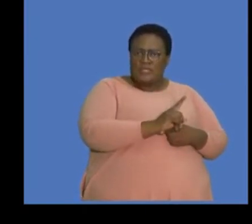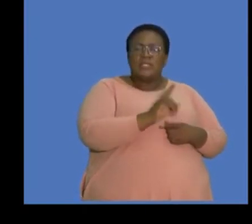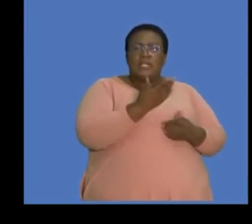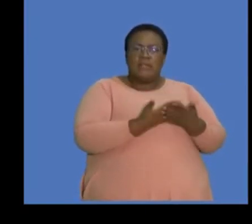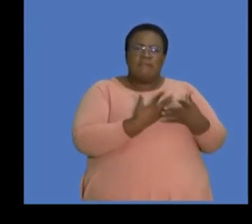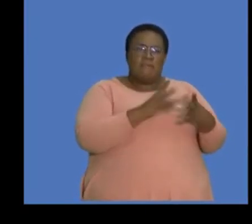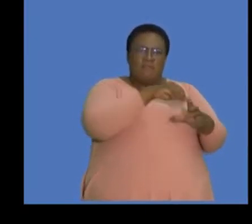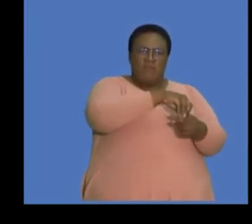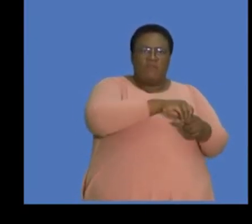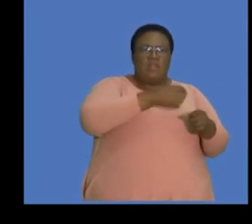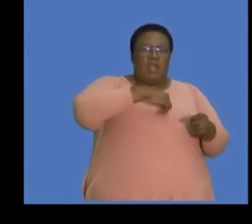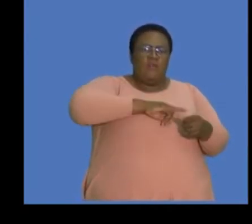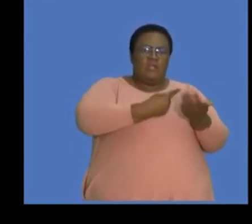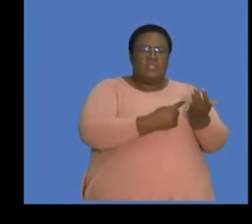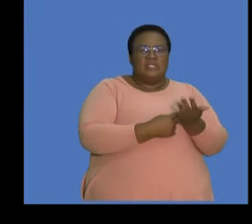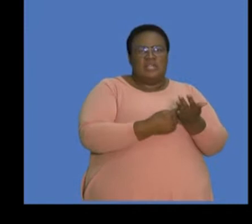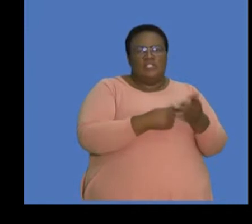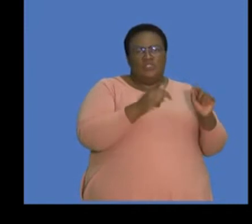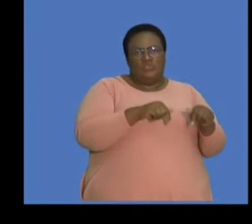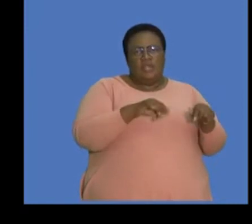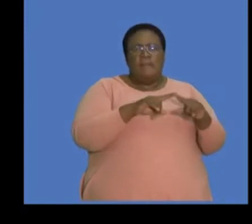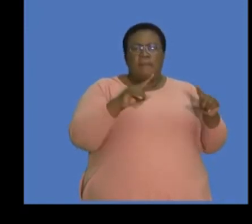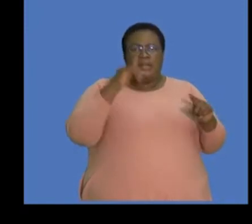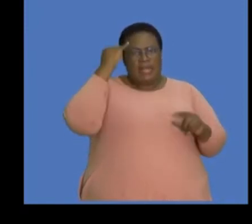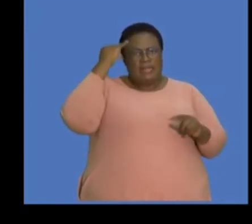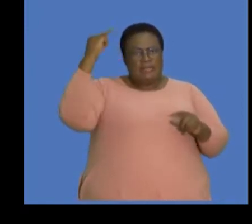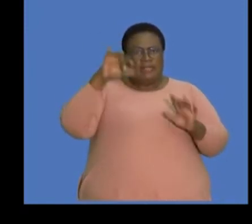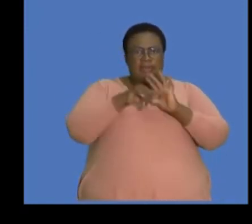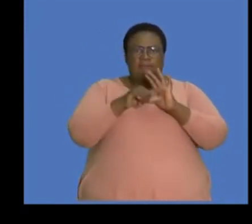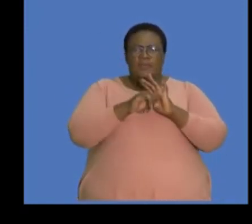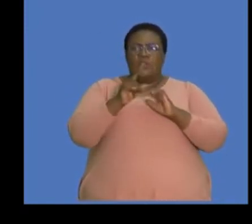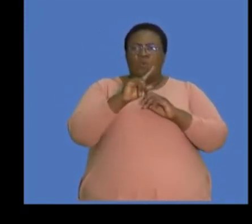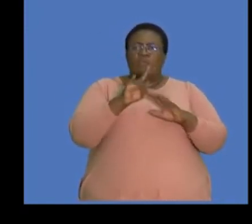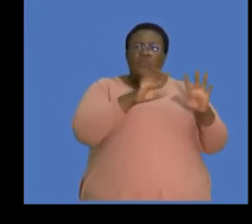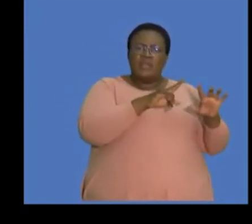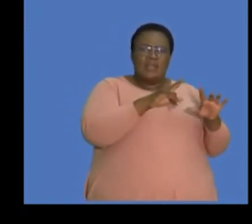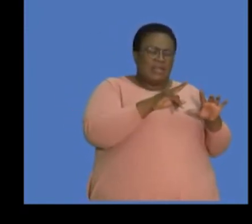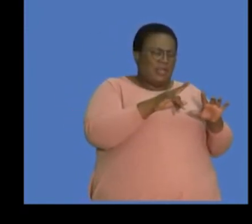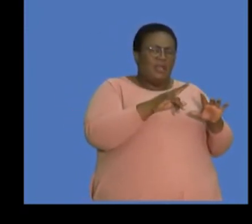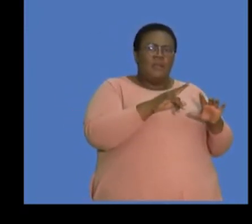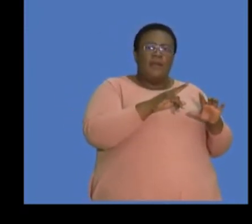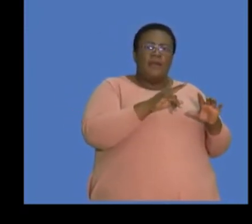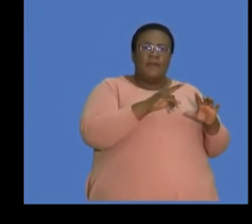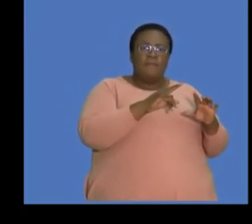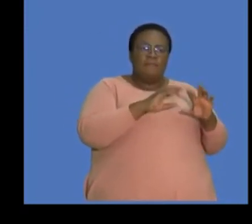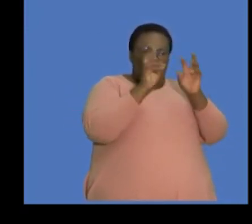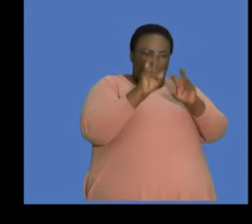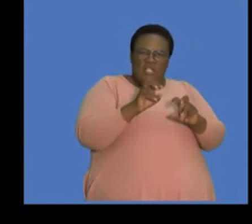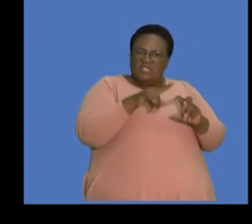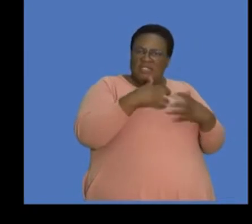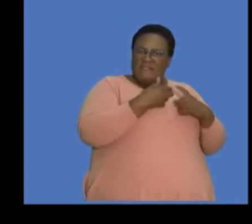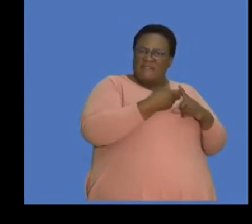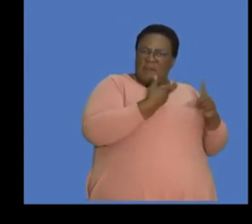our discussion for today. But the key idea is around the origin of charge. So the origin of charge, we talk